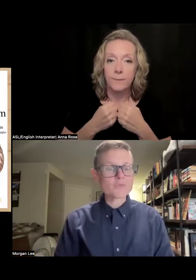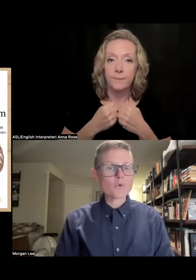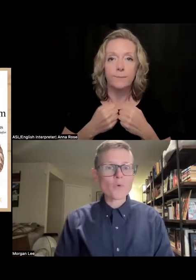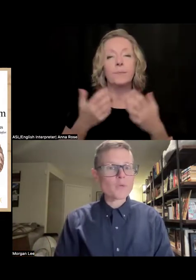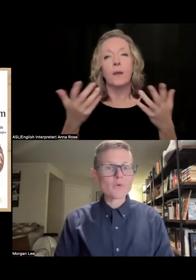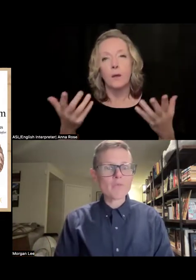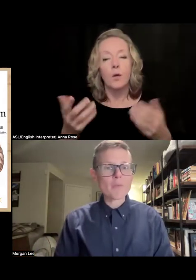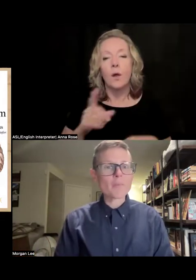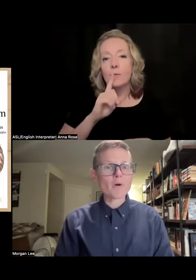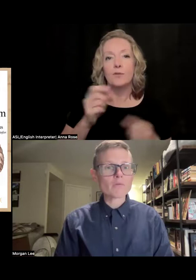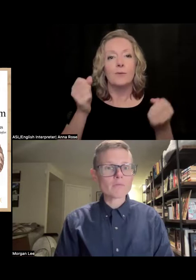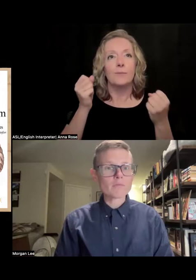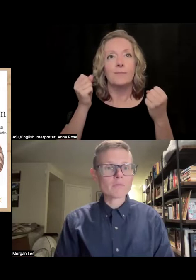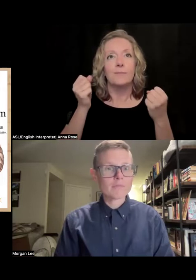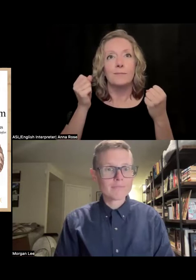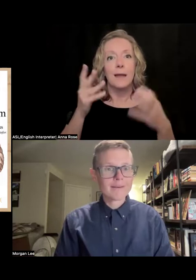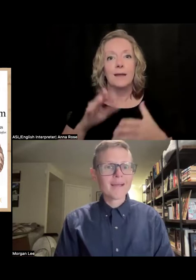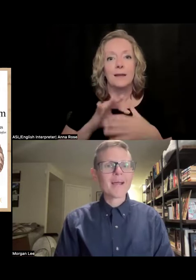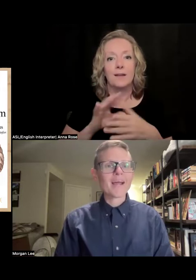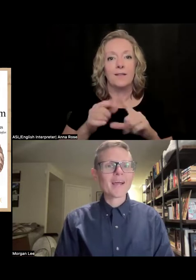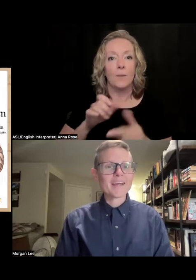things from school that we do not remember.